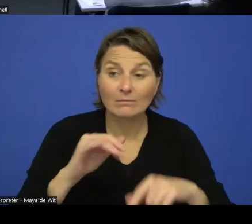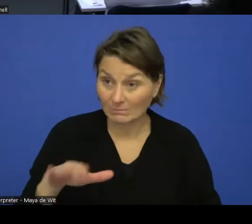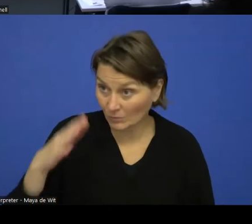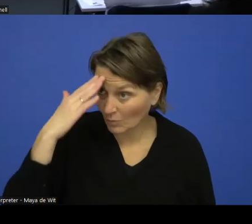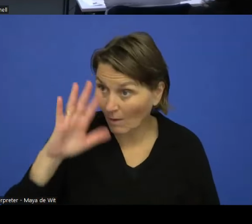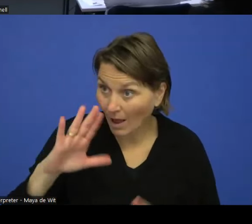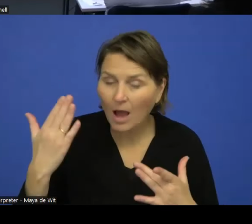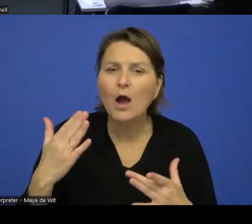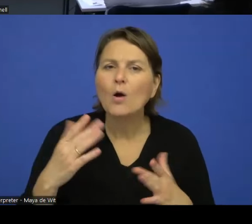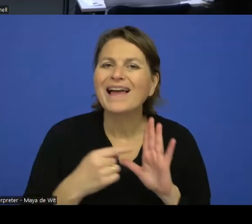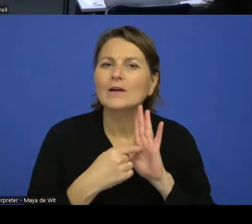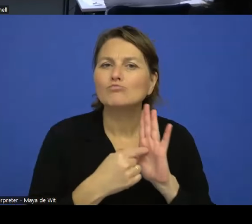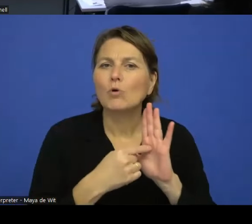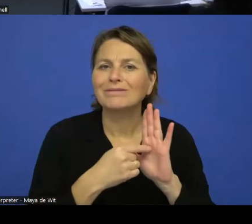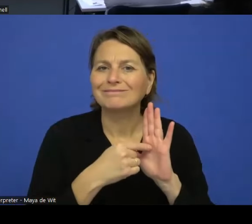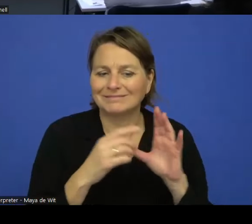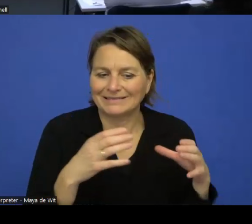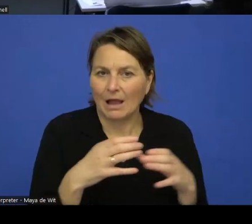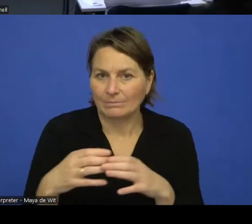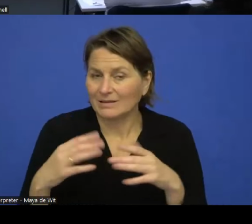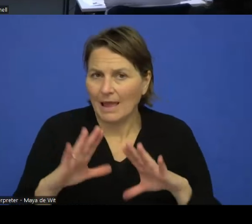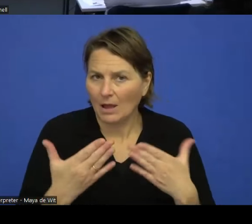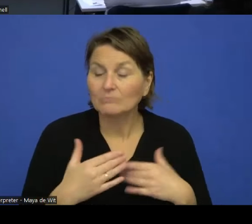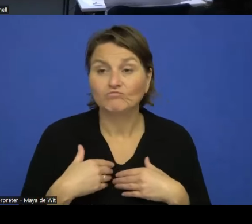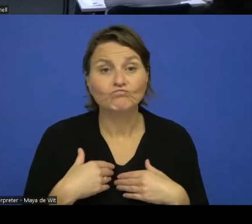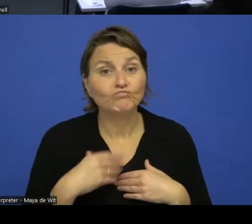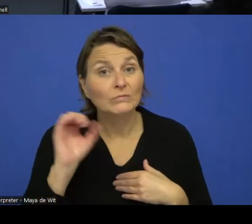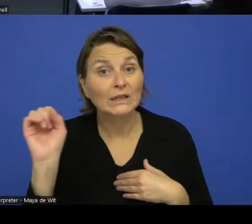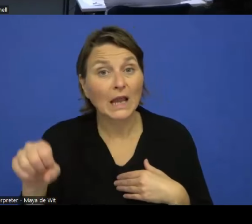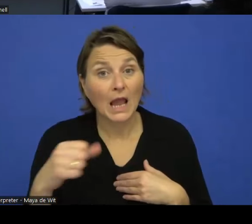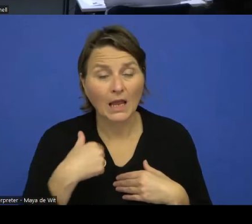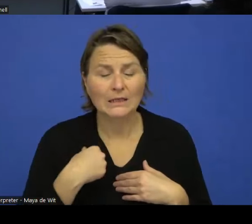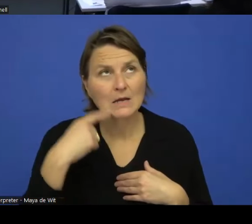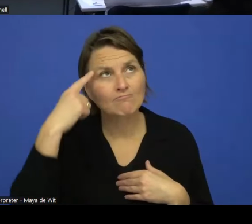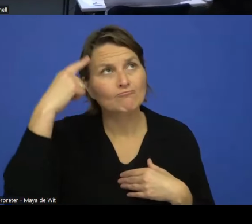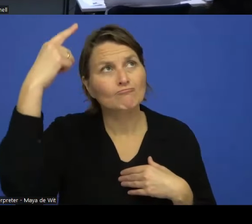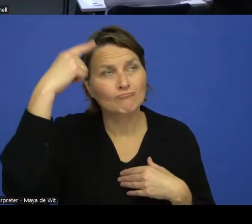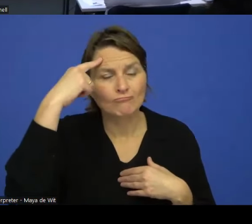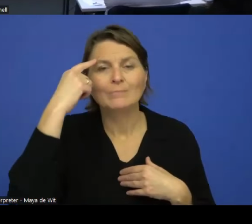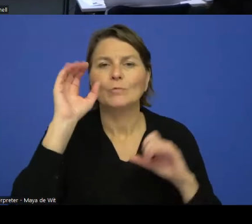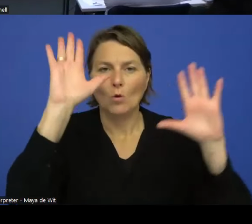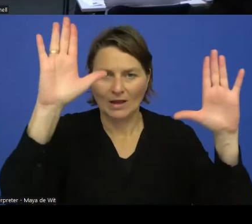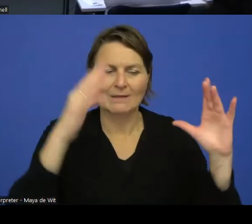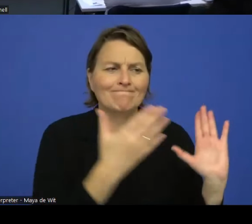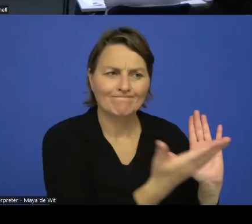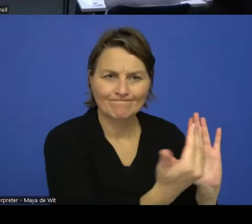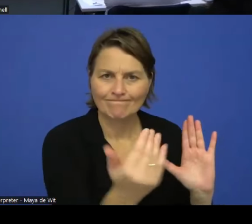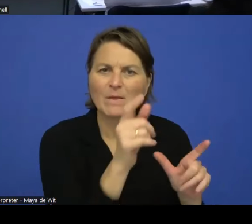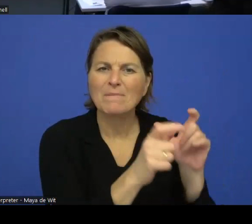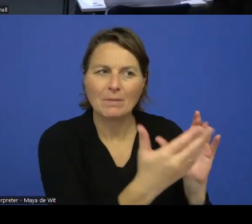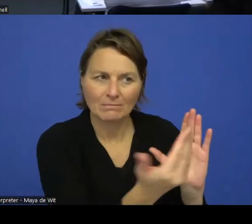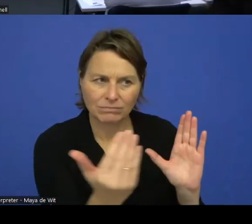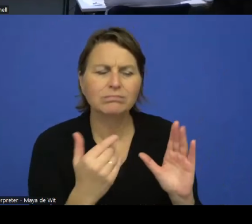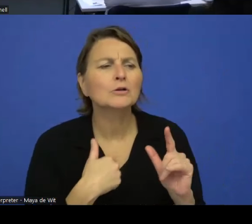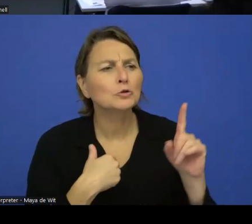not? So we started sort of setting up user groups, testing some simple prototypes with groups of people who were